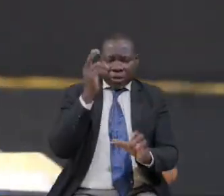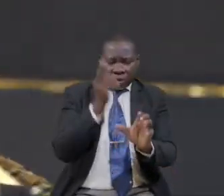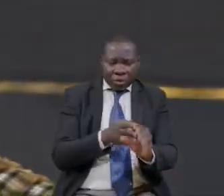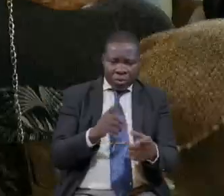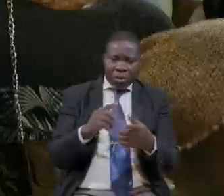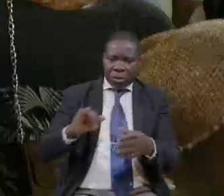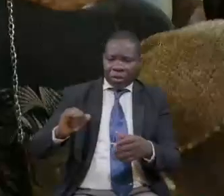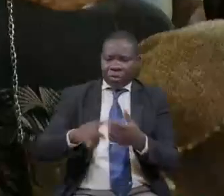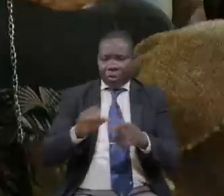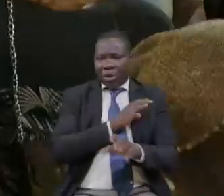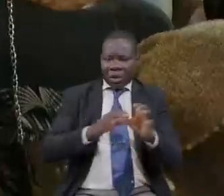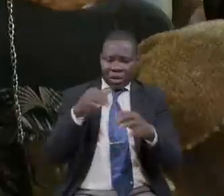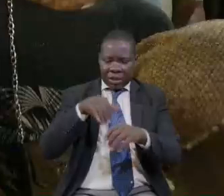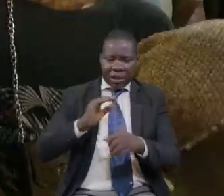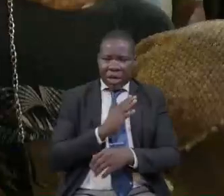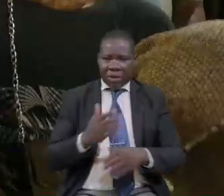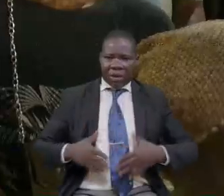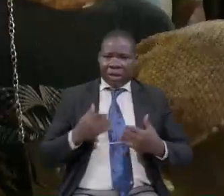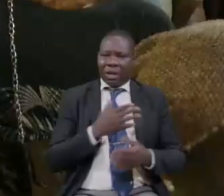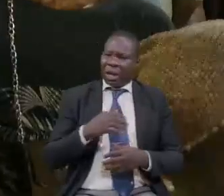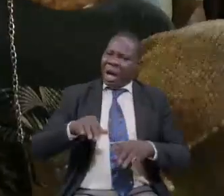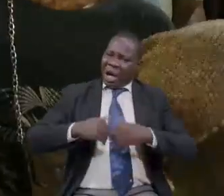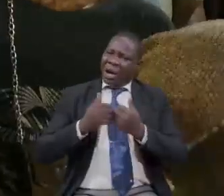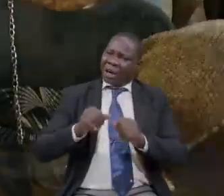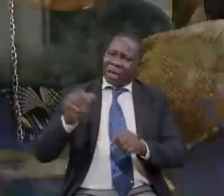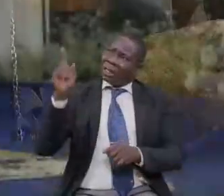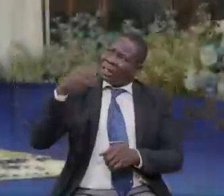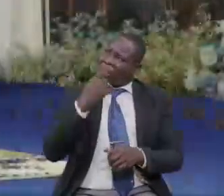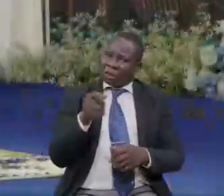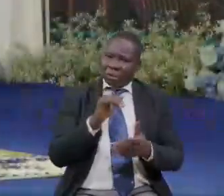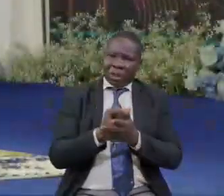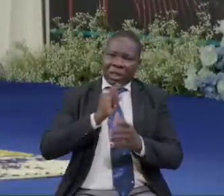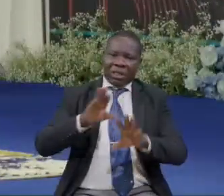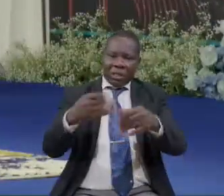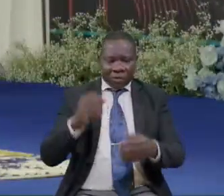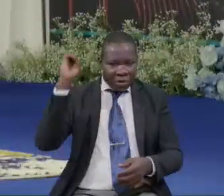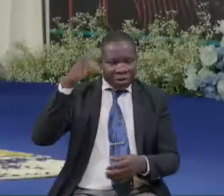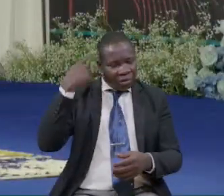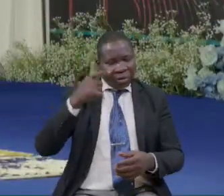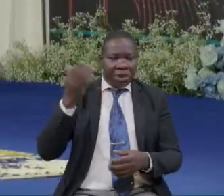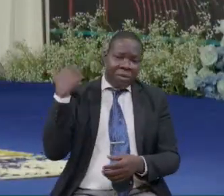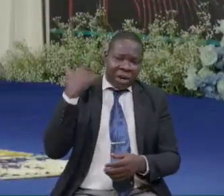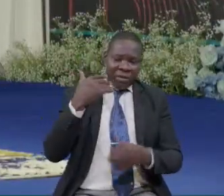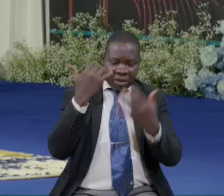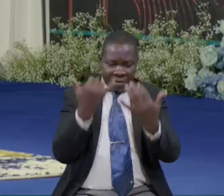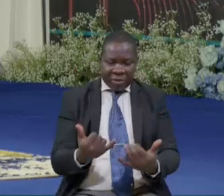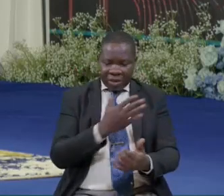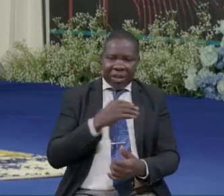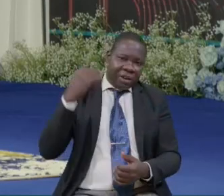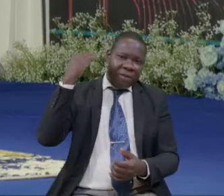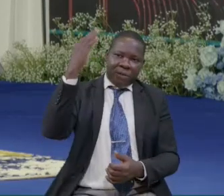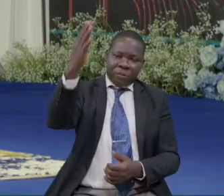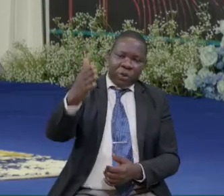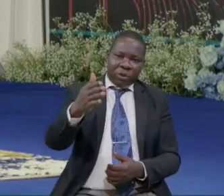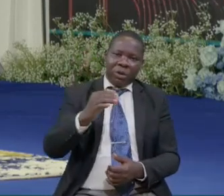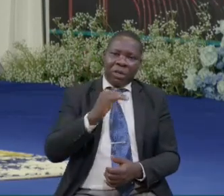you, I give you grace for the past and for the present and then for the future? Is a doctrine coming from